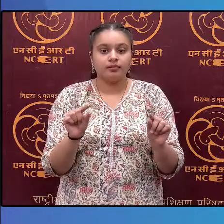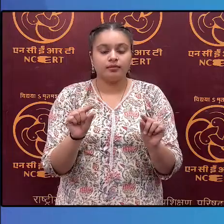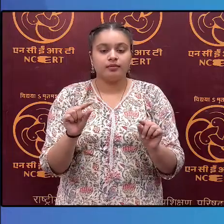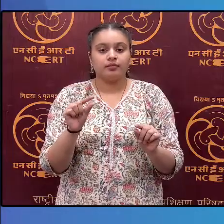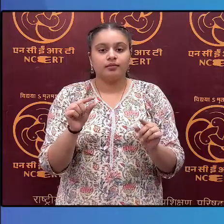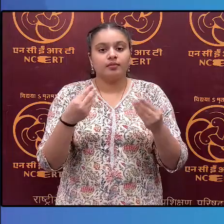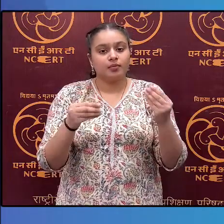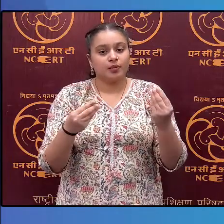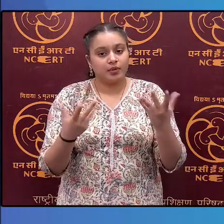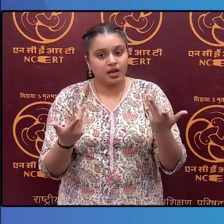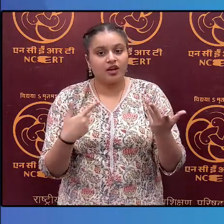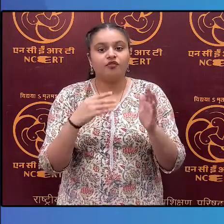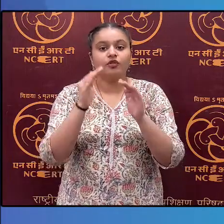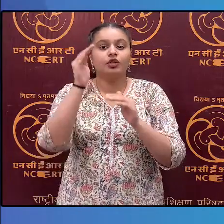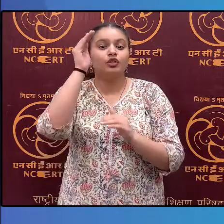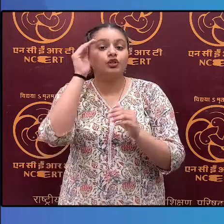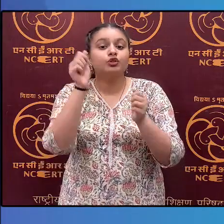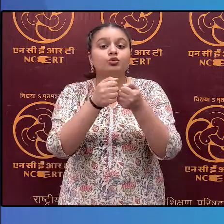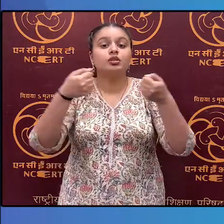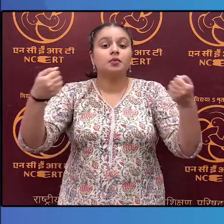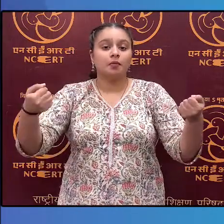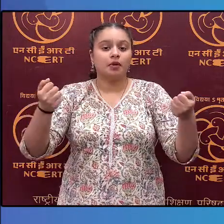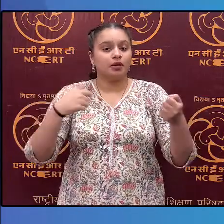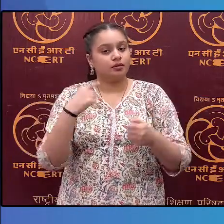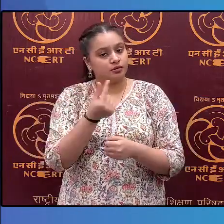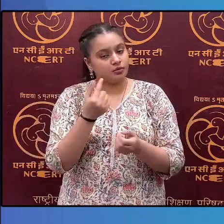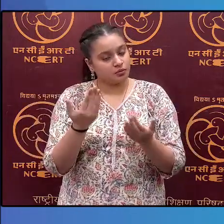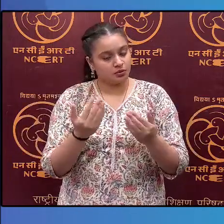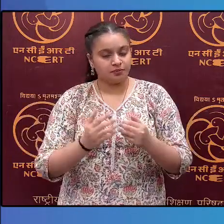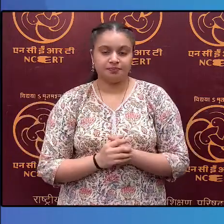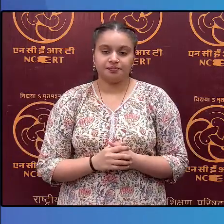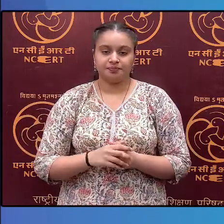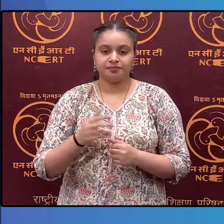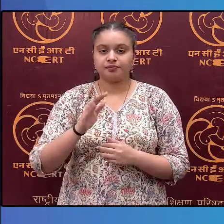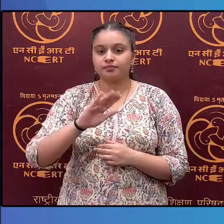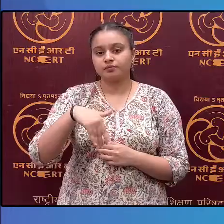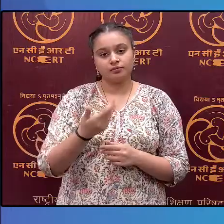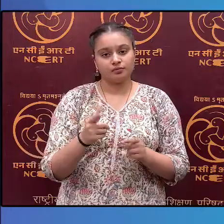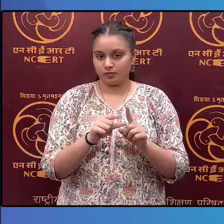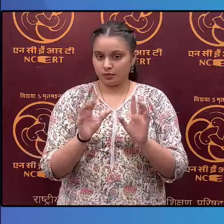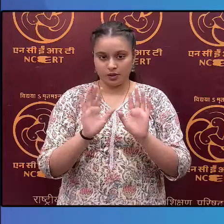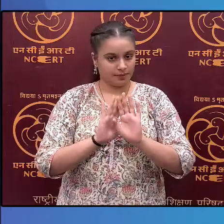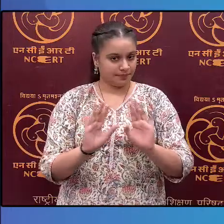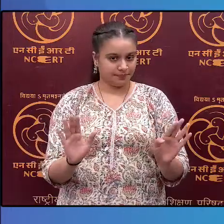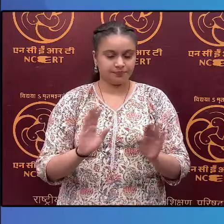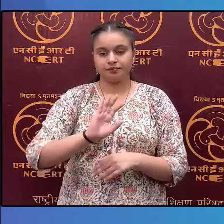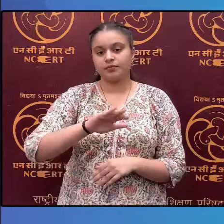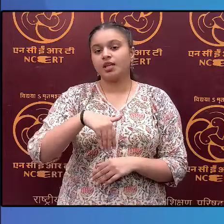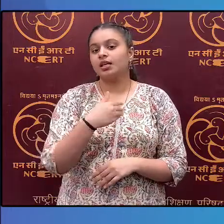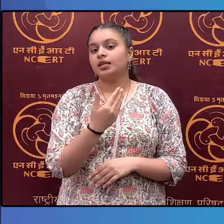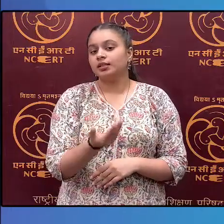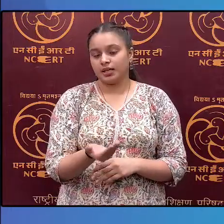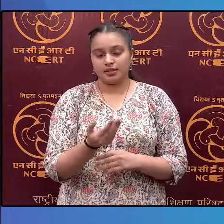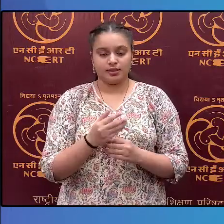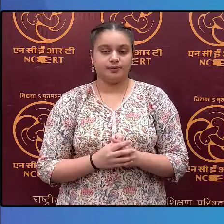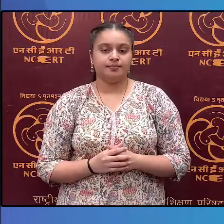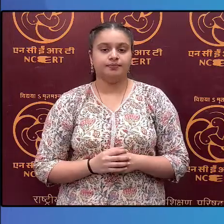You can use newspaper also, all the viewers. Okay, now this one is done. Next, ma'am, I